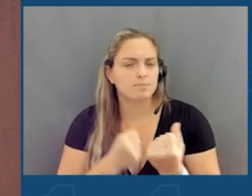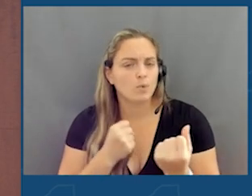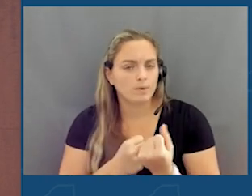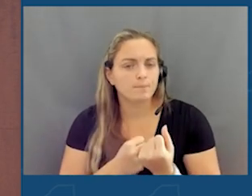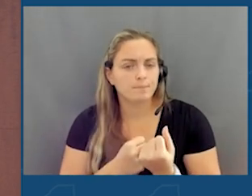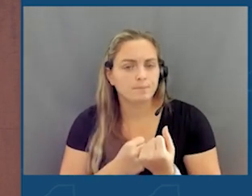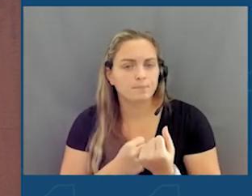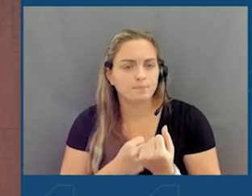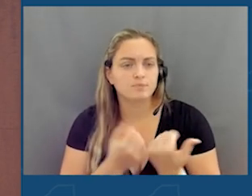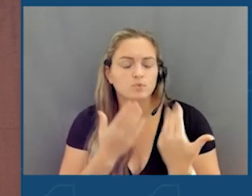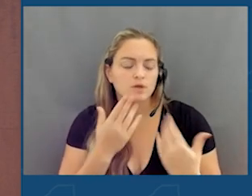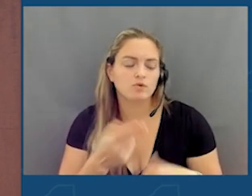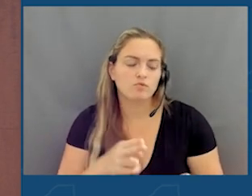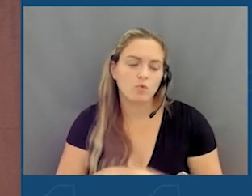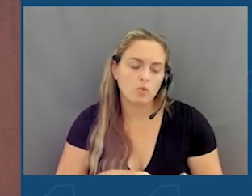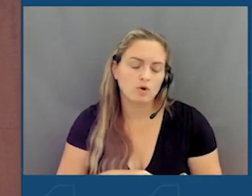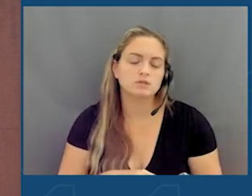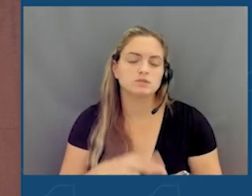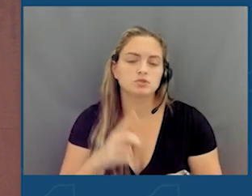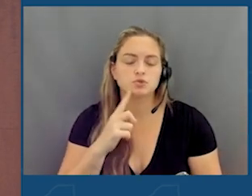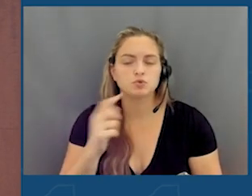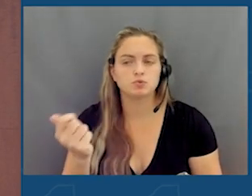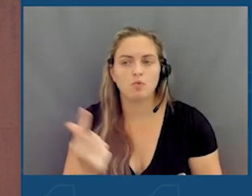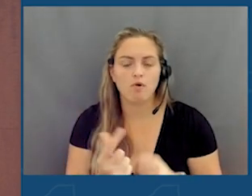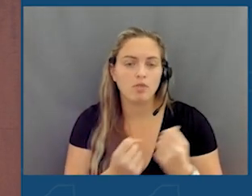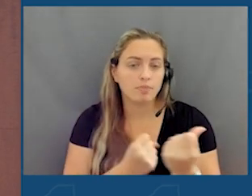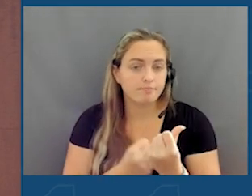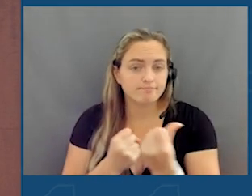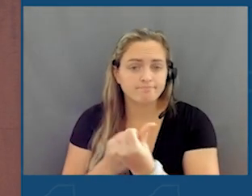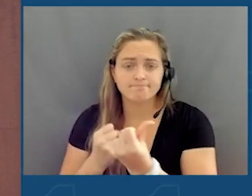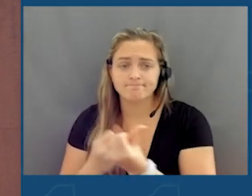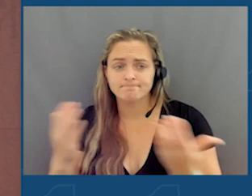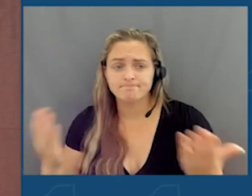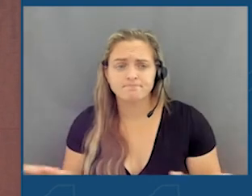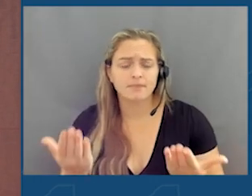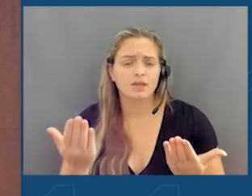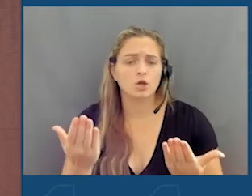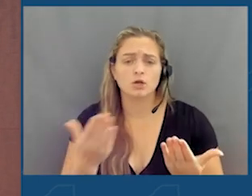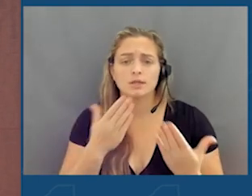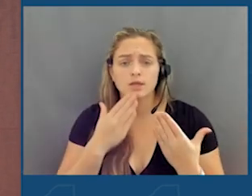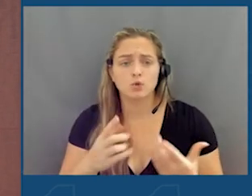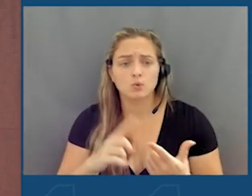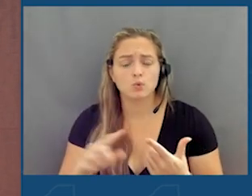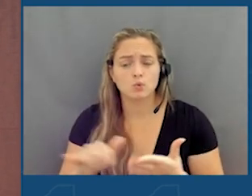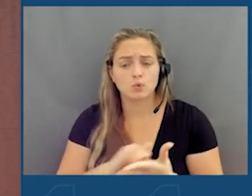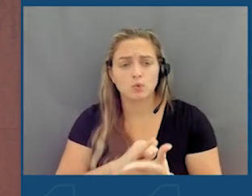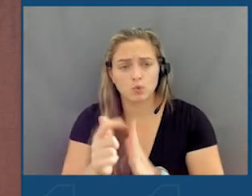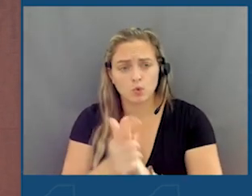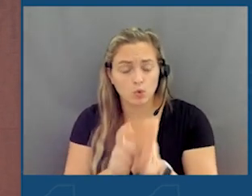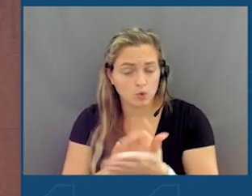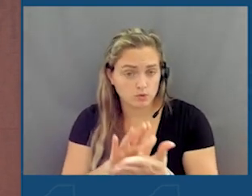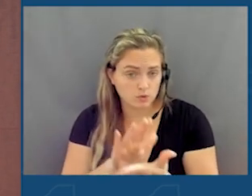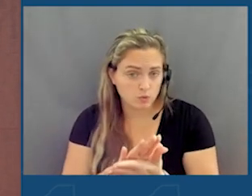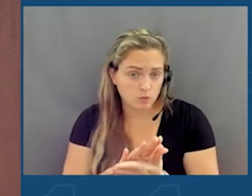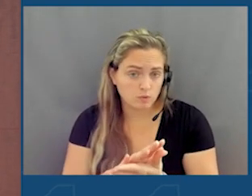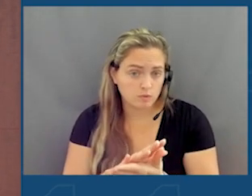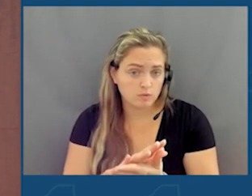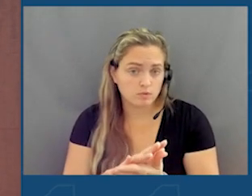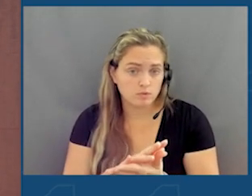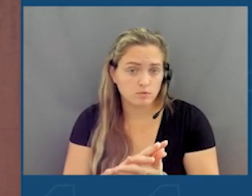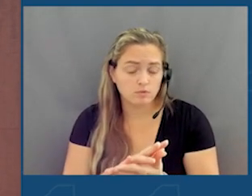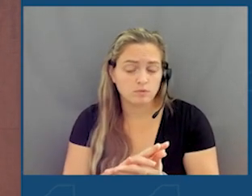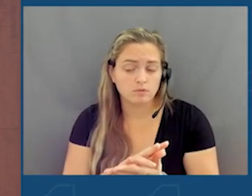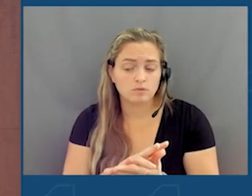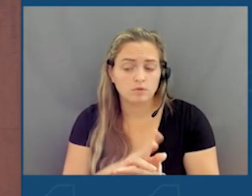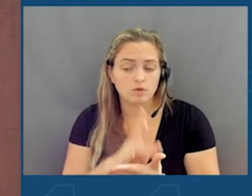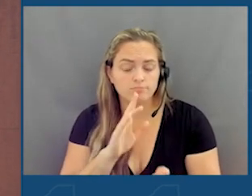you, of course, to all of the advocates who are here, and of course to New York Law School. It also brings me